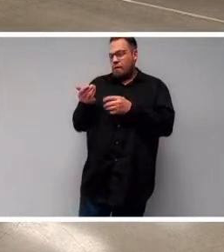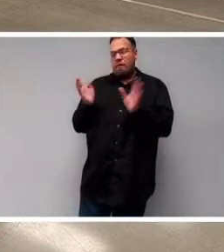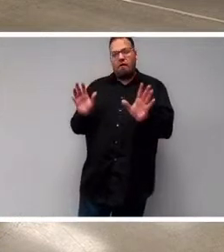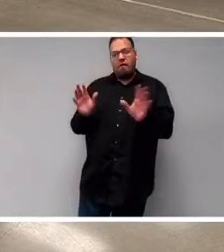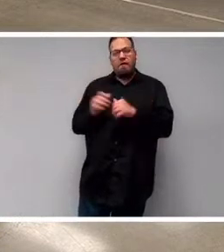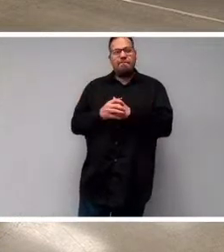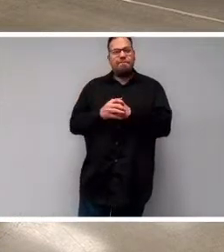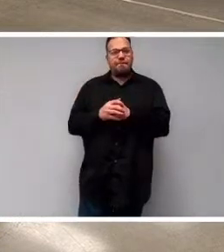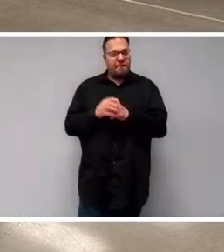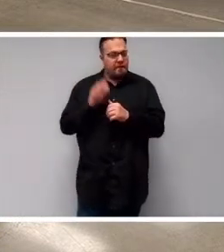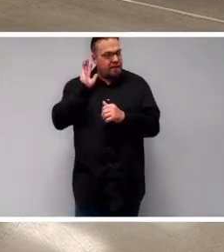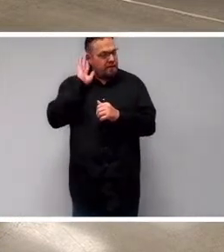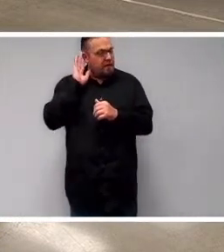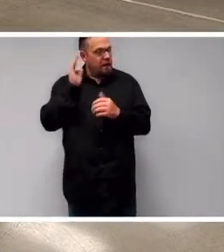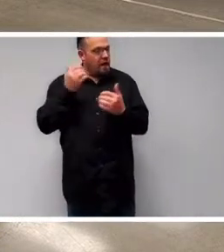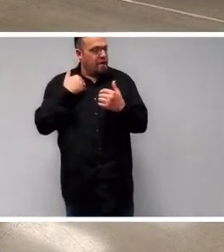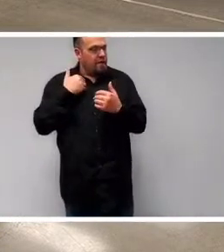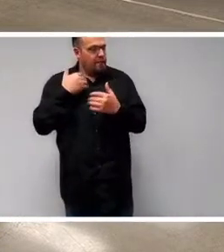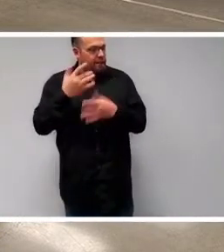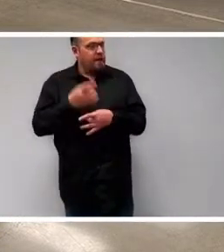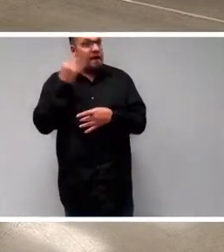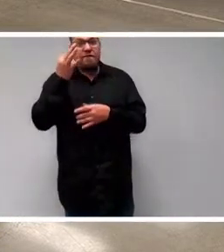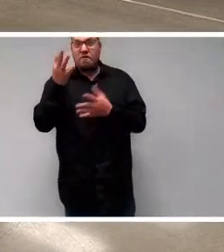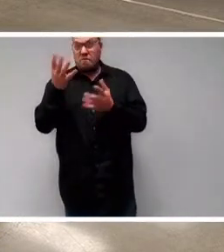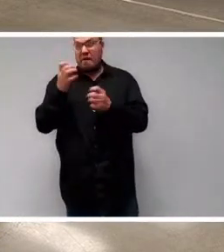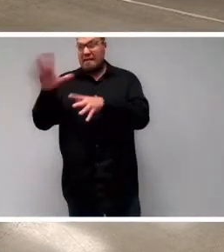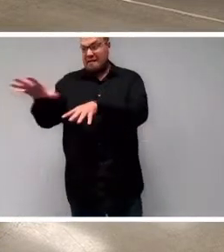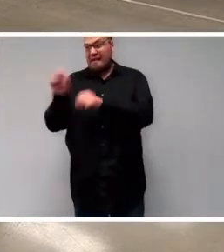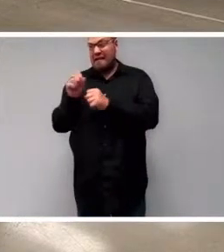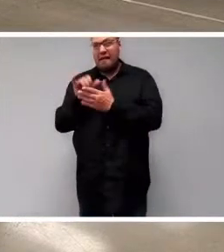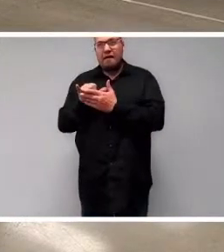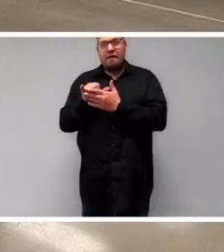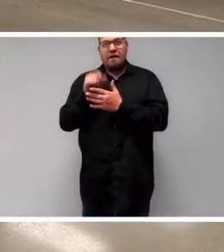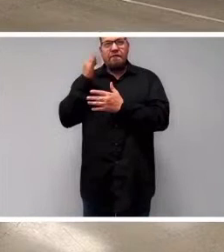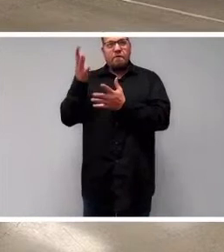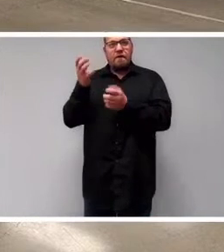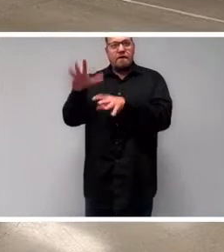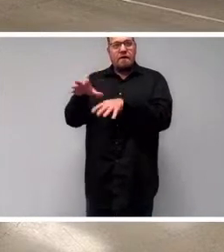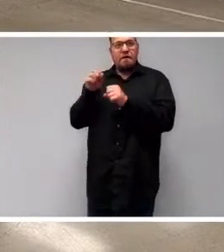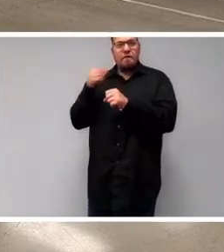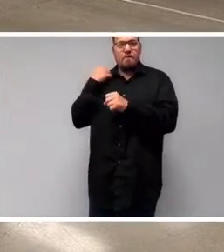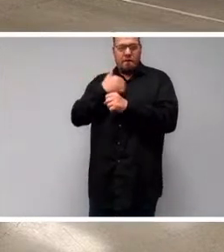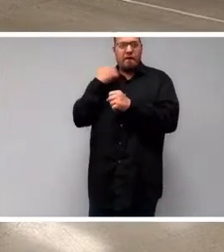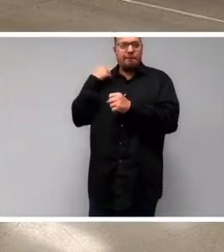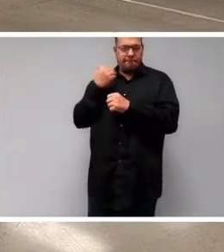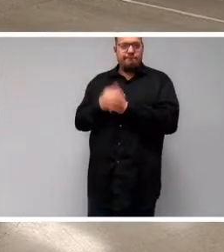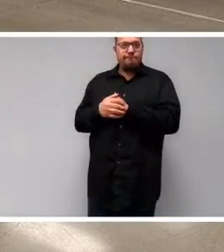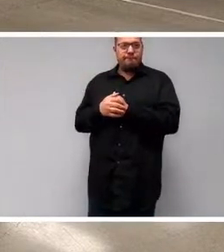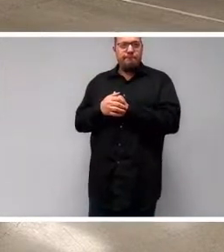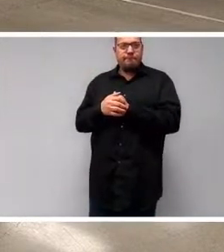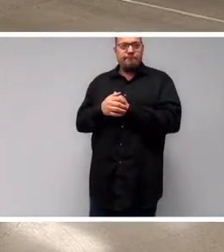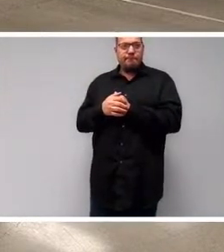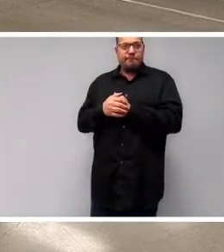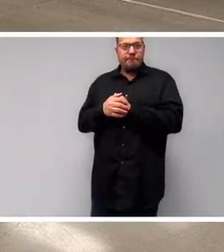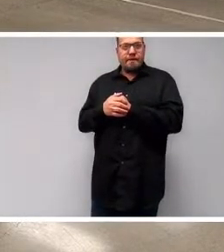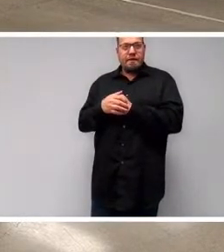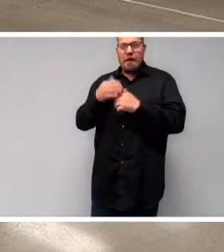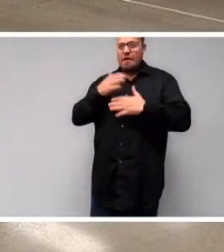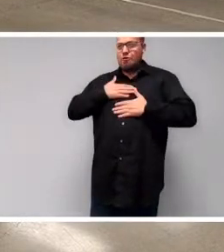I have five of these. Okay, so if somebody wants to take it. If someone wants to take it, mm-hmm. That would be fine. Enjoy your reading.